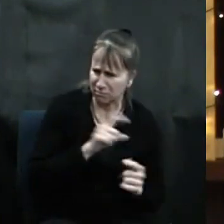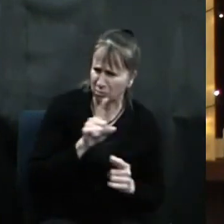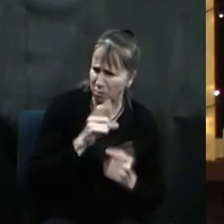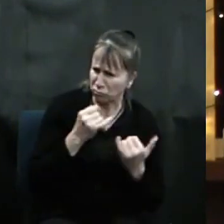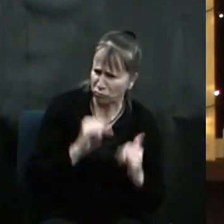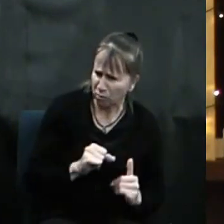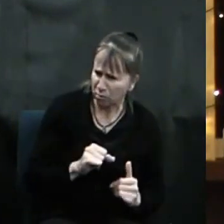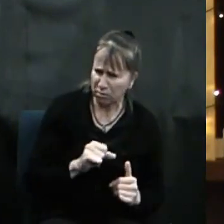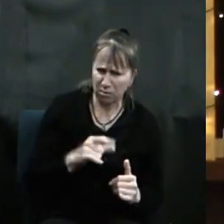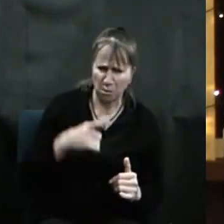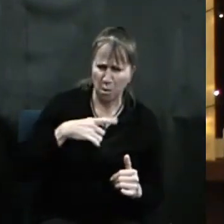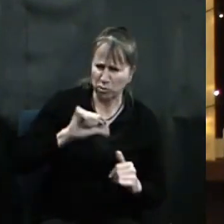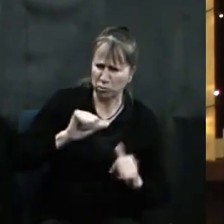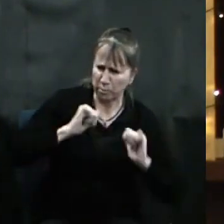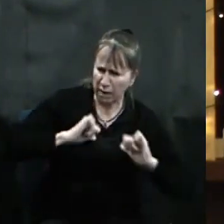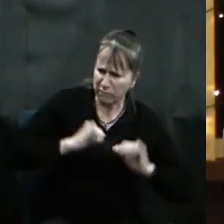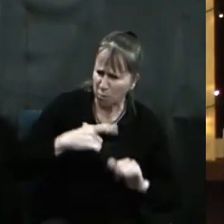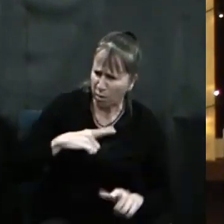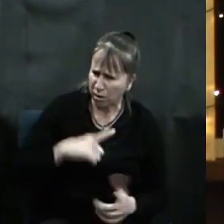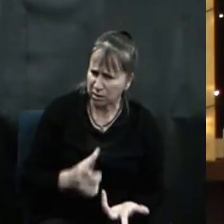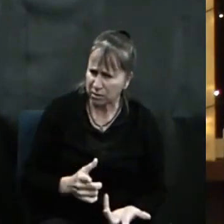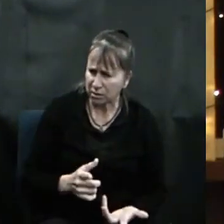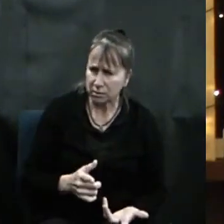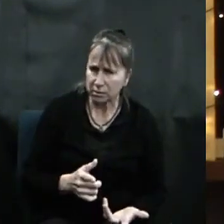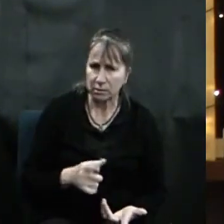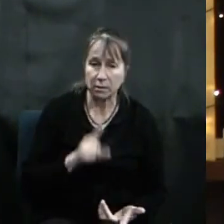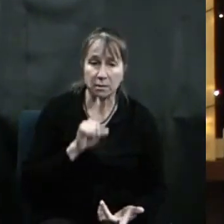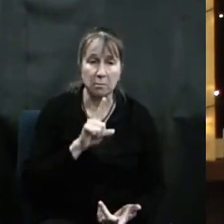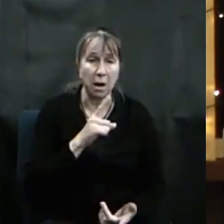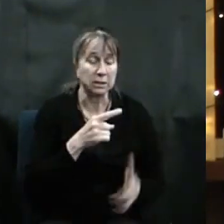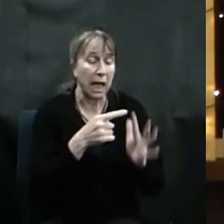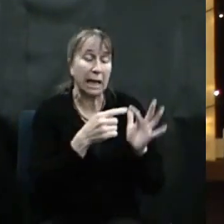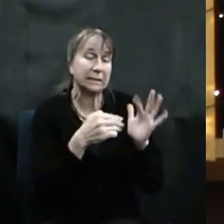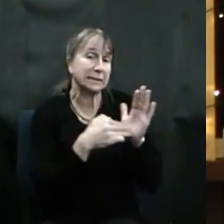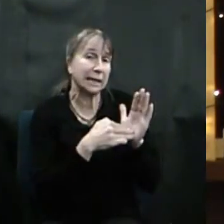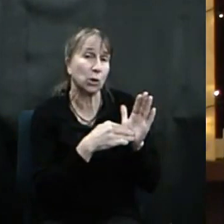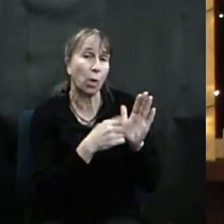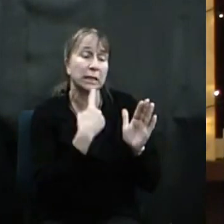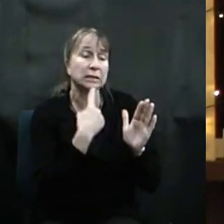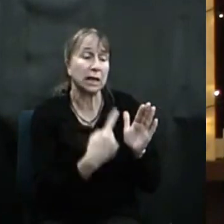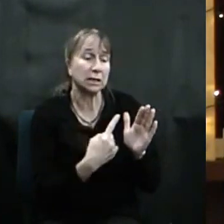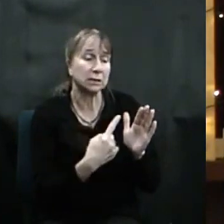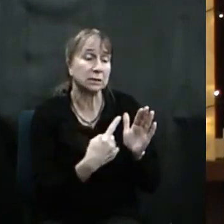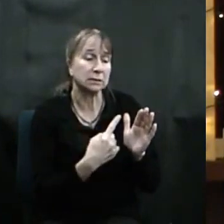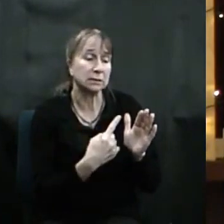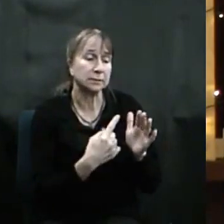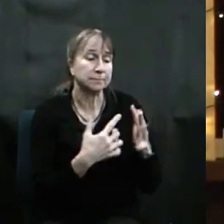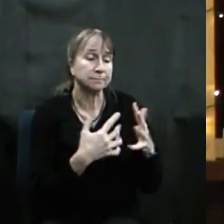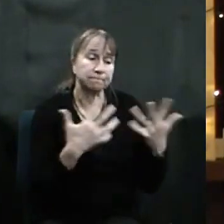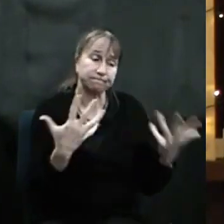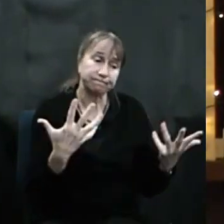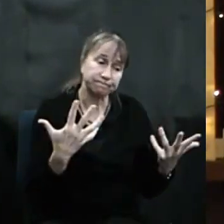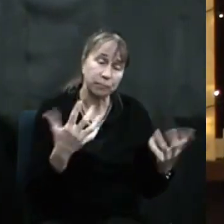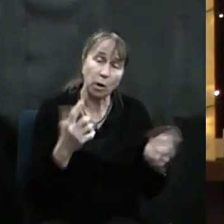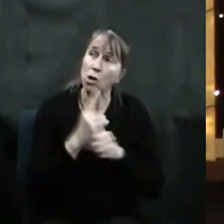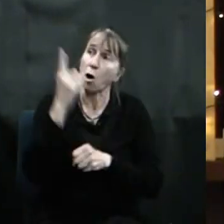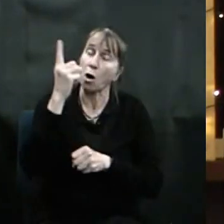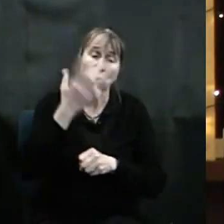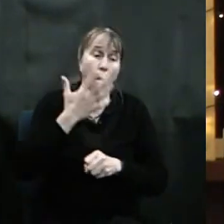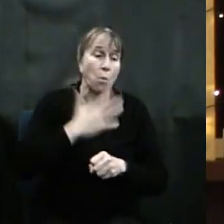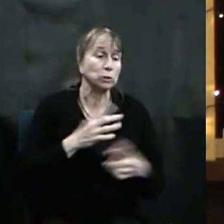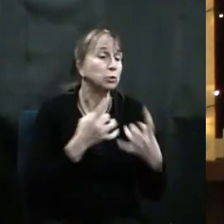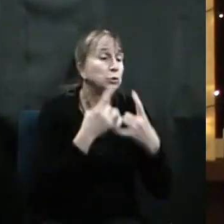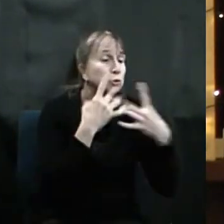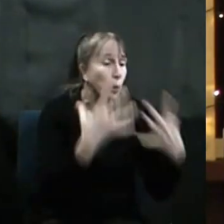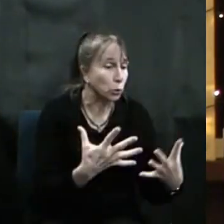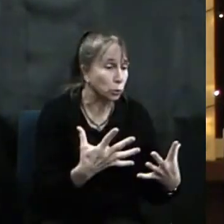by this behavior? And Ezekiel said to them, he was assigned to them. They're going to do